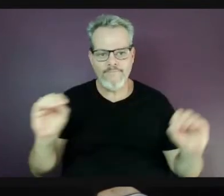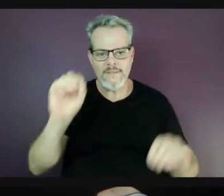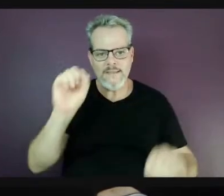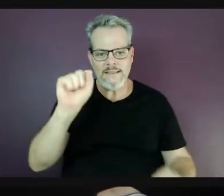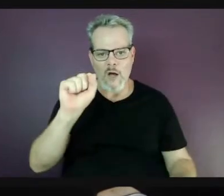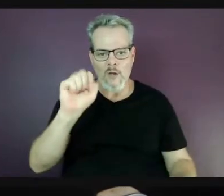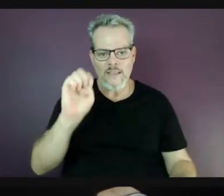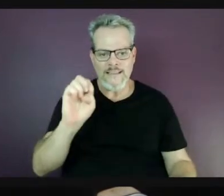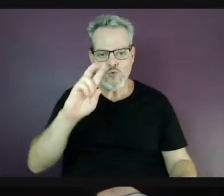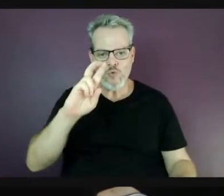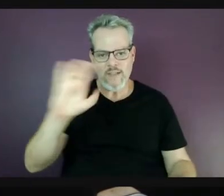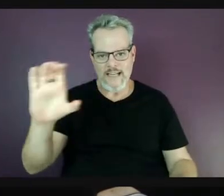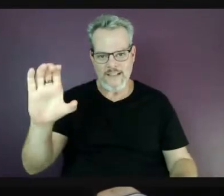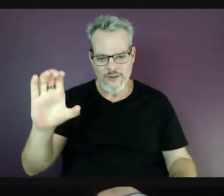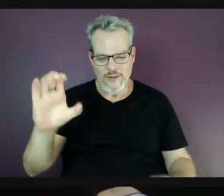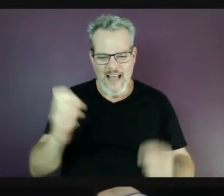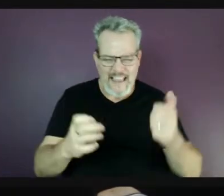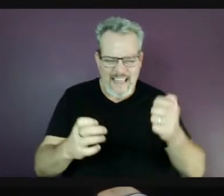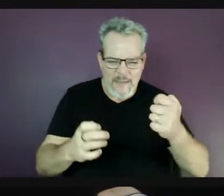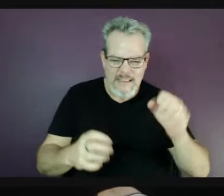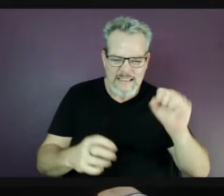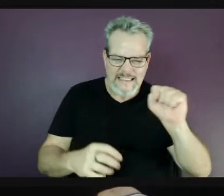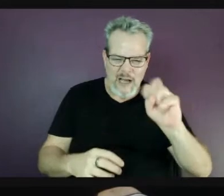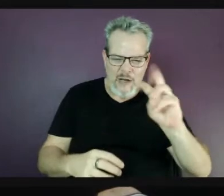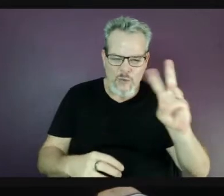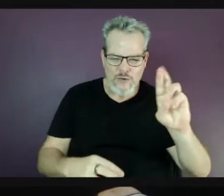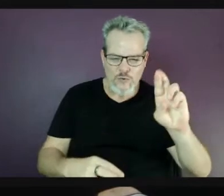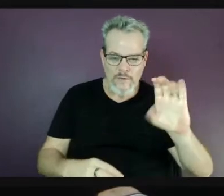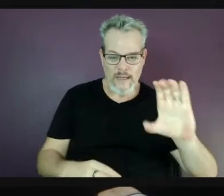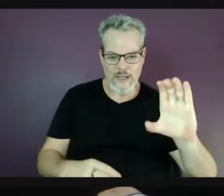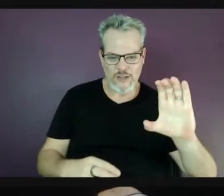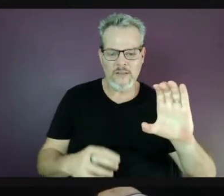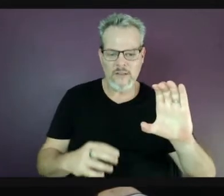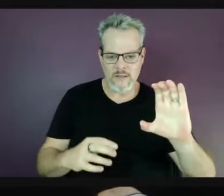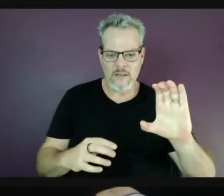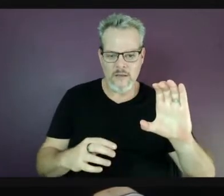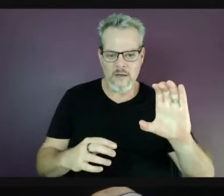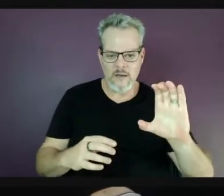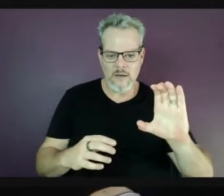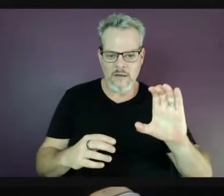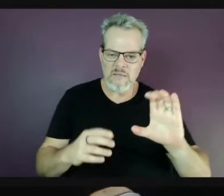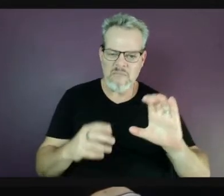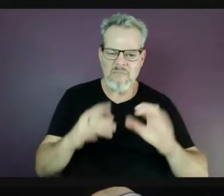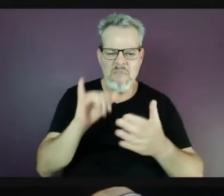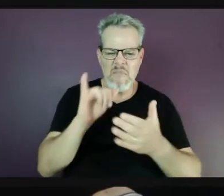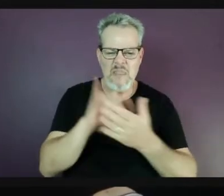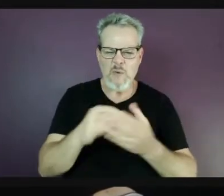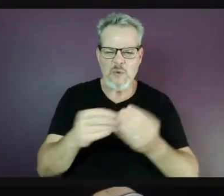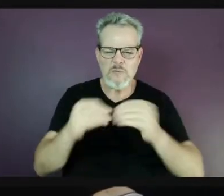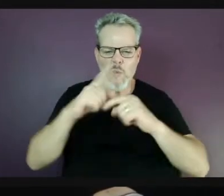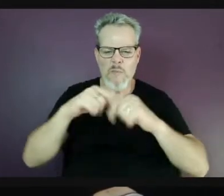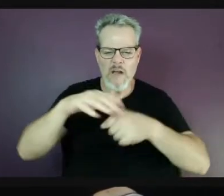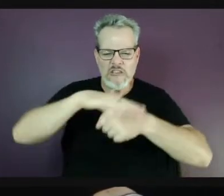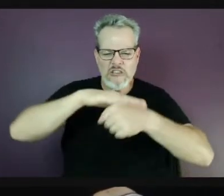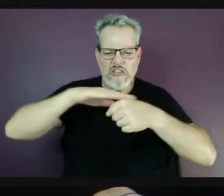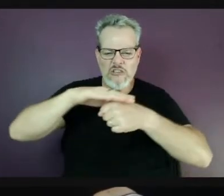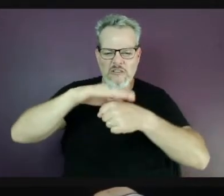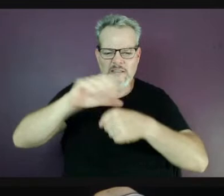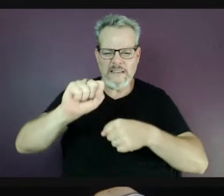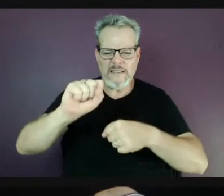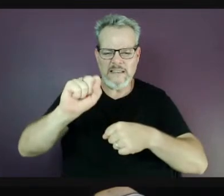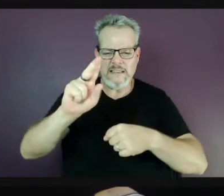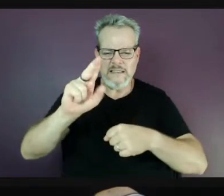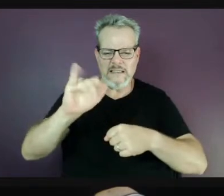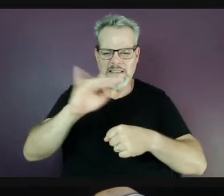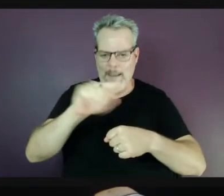a little bit in the southwest rift connector, but quite a lot at the summit as well. So the summit was really dominating that one. It was more summit and less southwest rift connector.